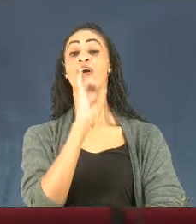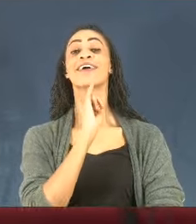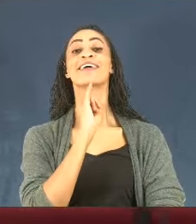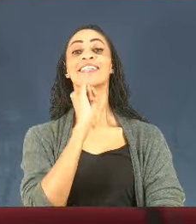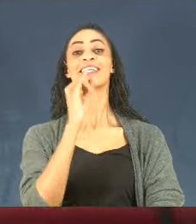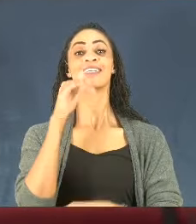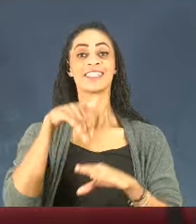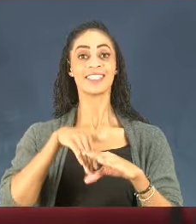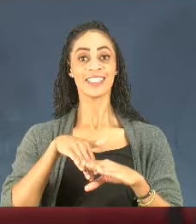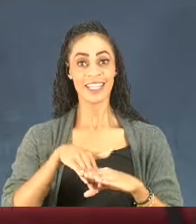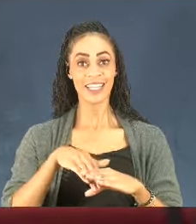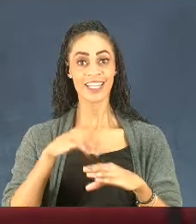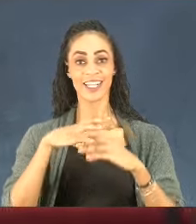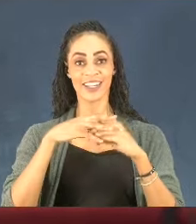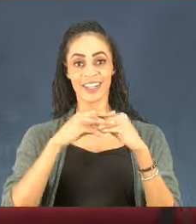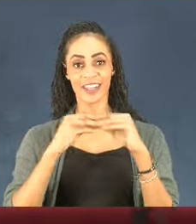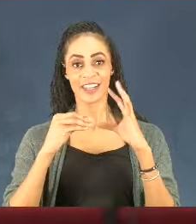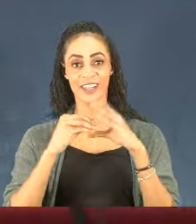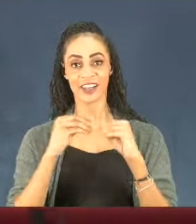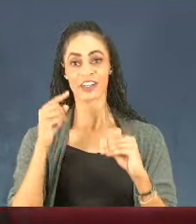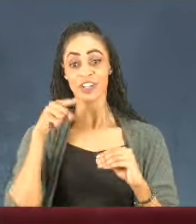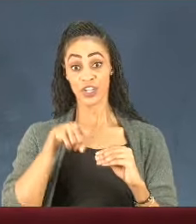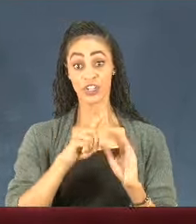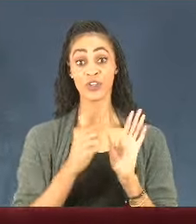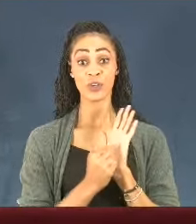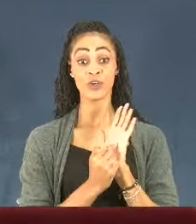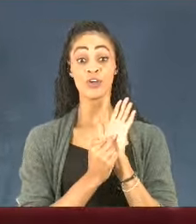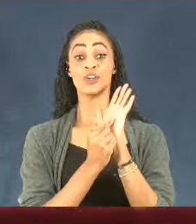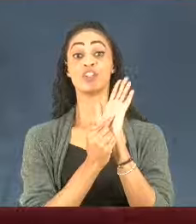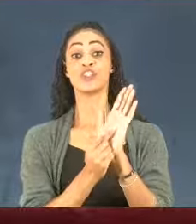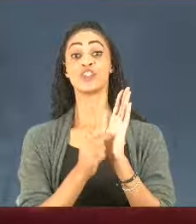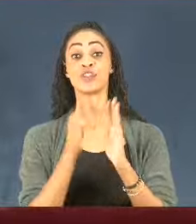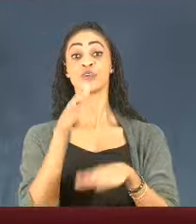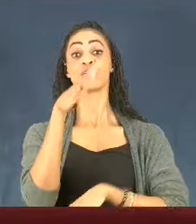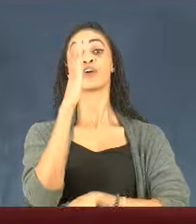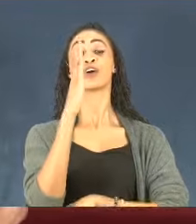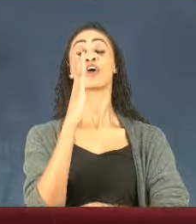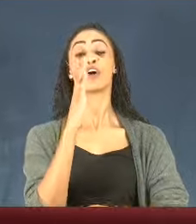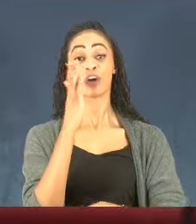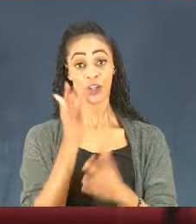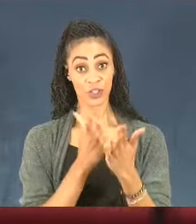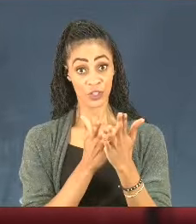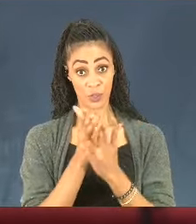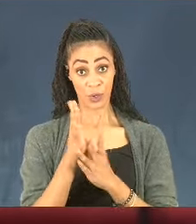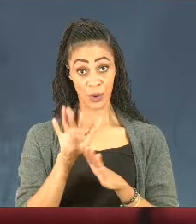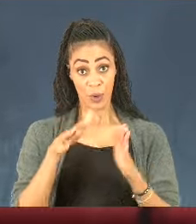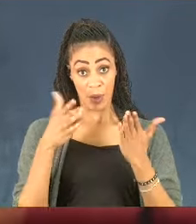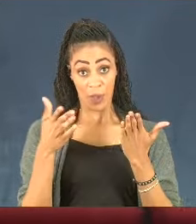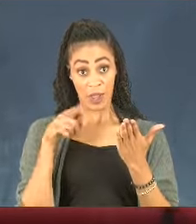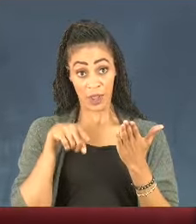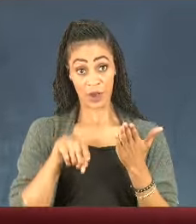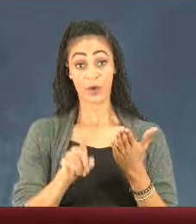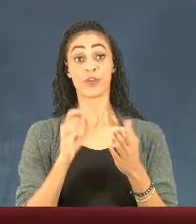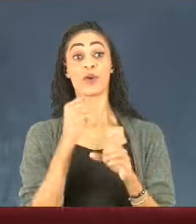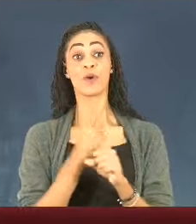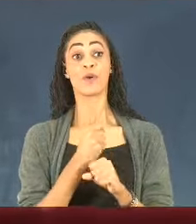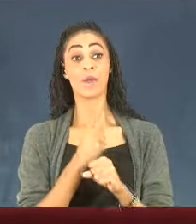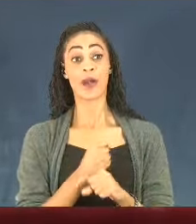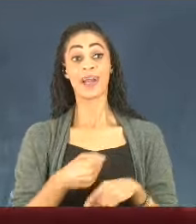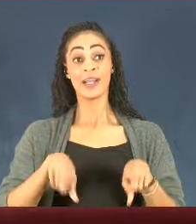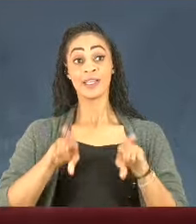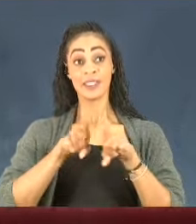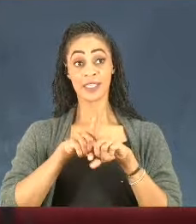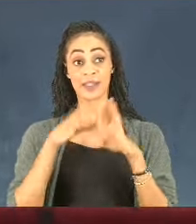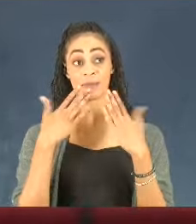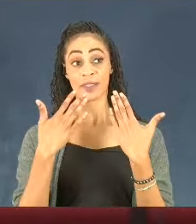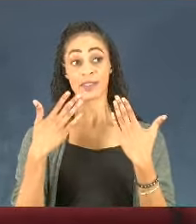creation. You reflect God not only by how you work, but by the things you do